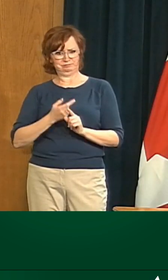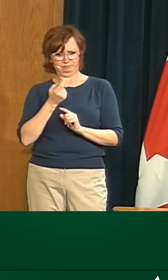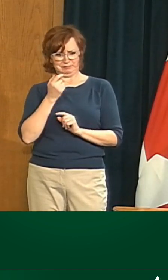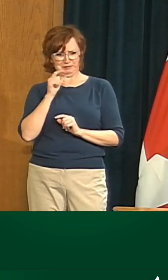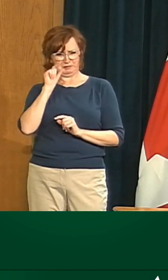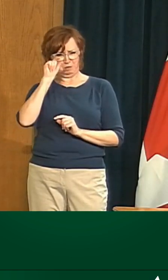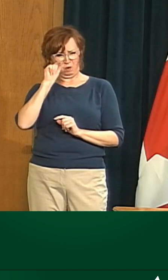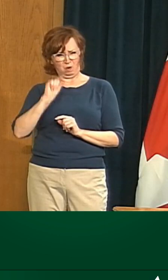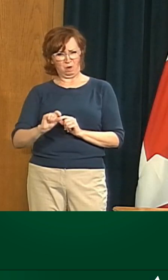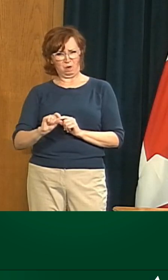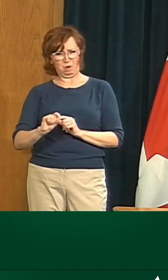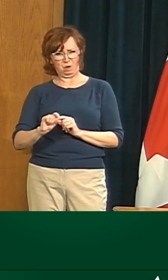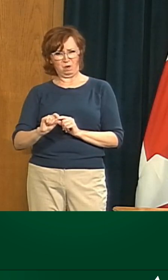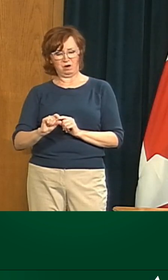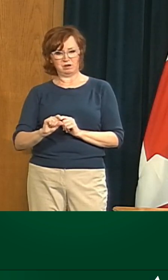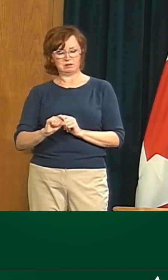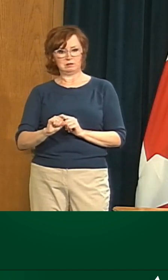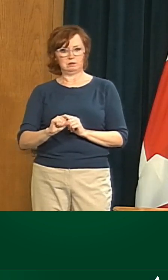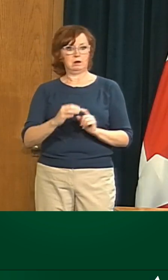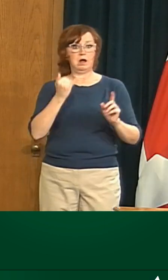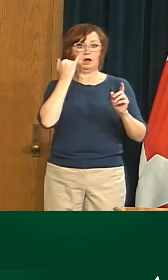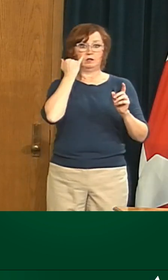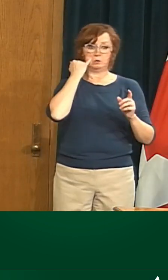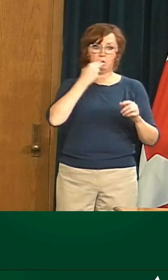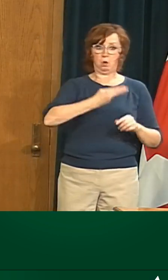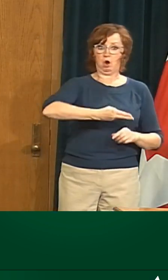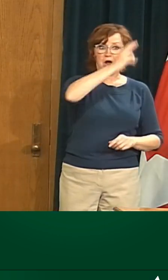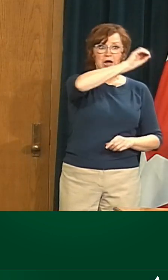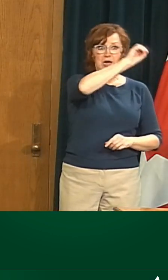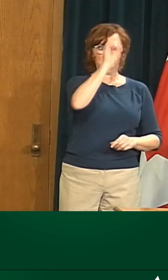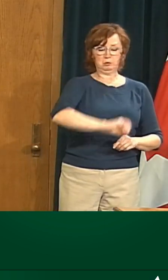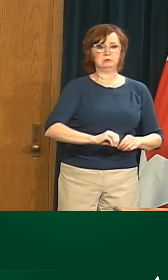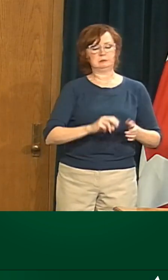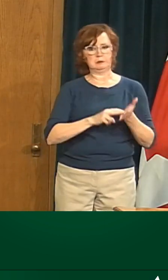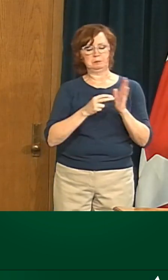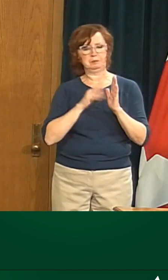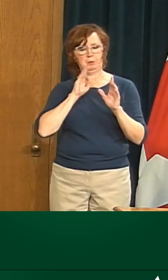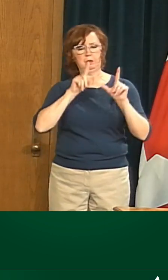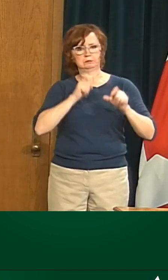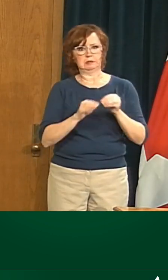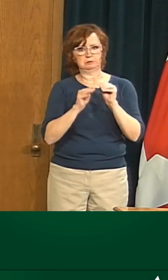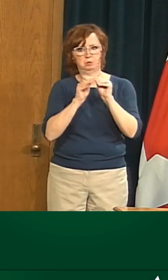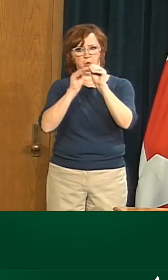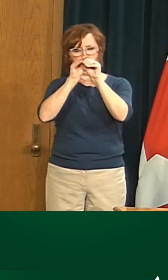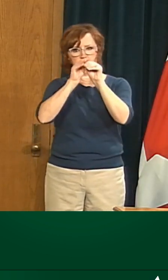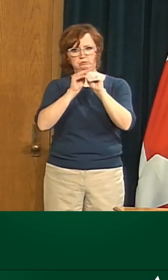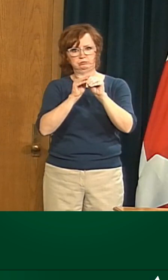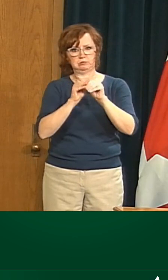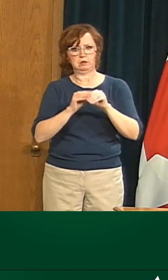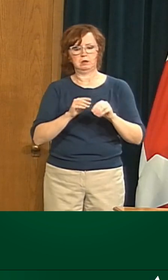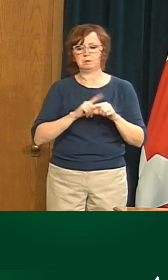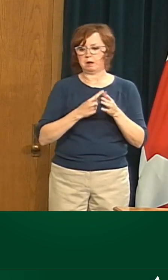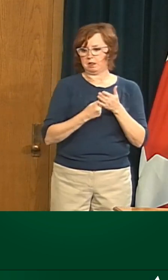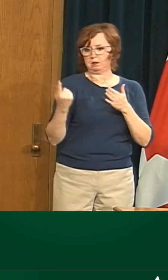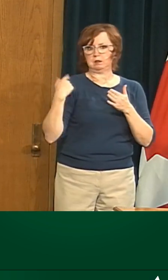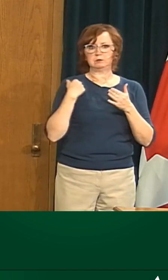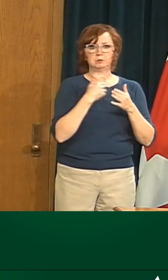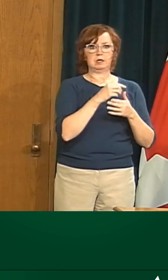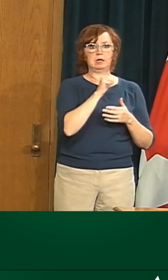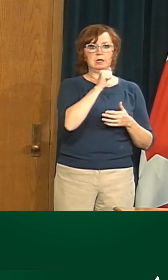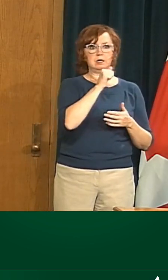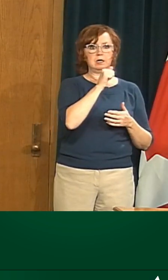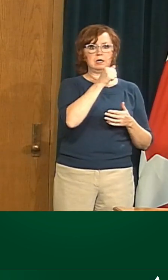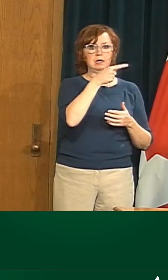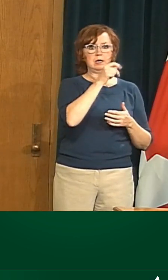more. And I have to also emphasize that we looked at our numbers from last week. So 13th to 18th April, we did in excess